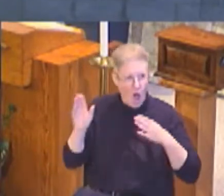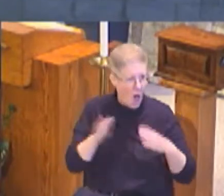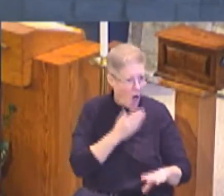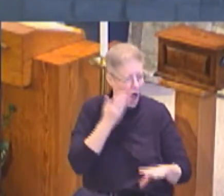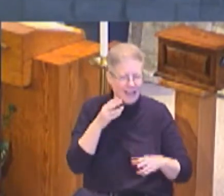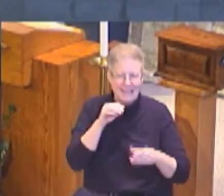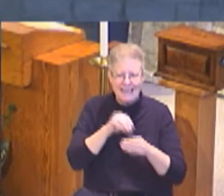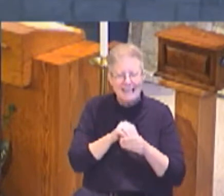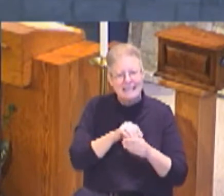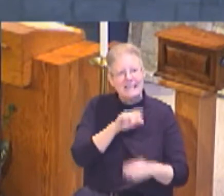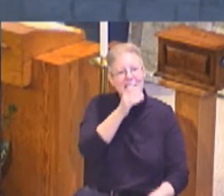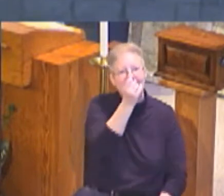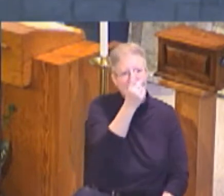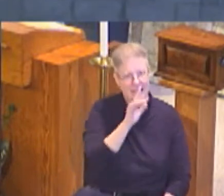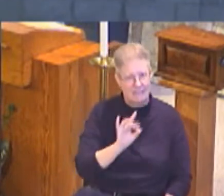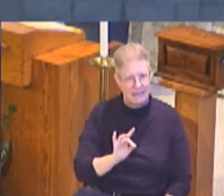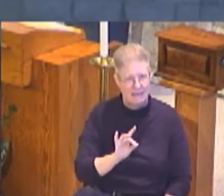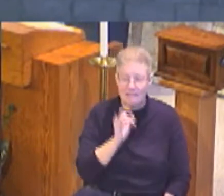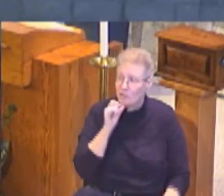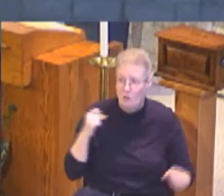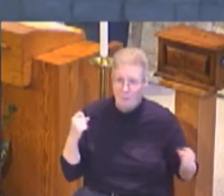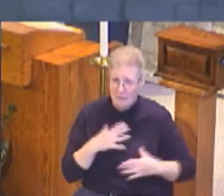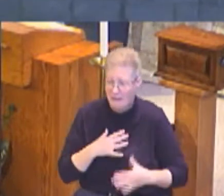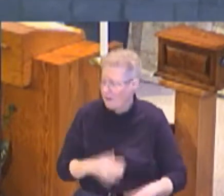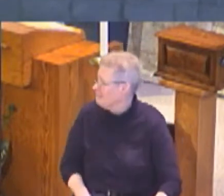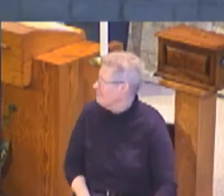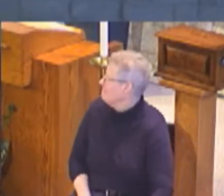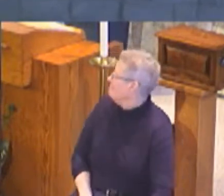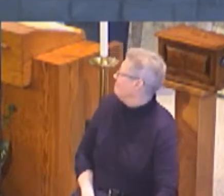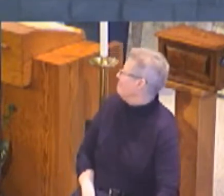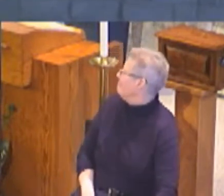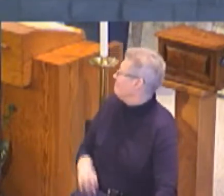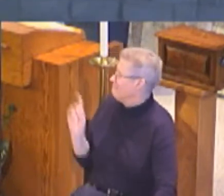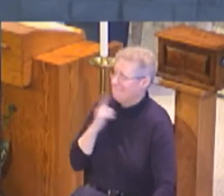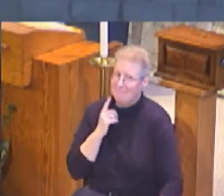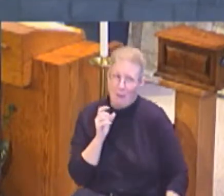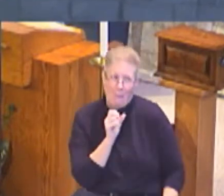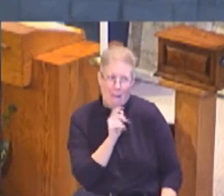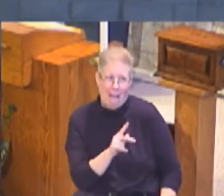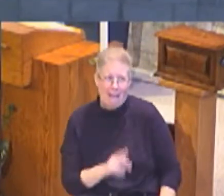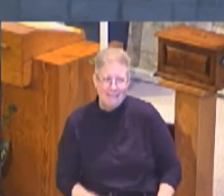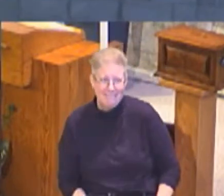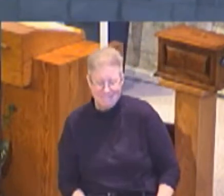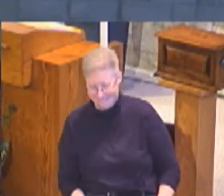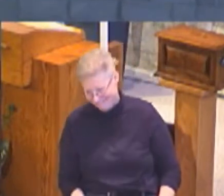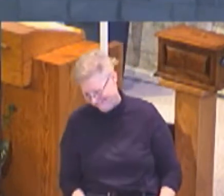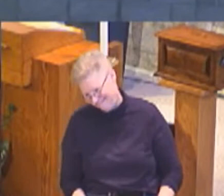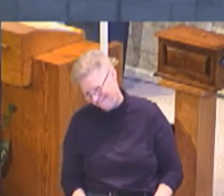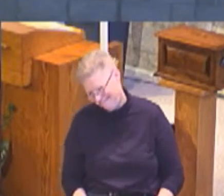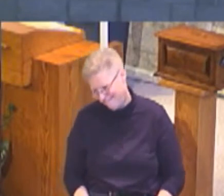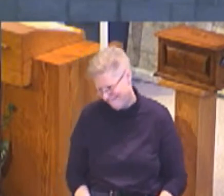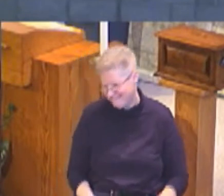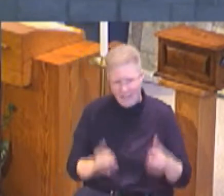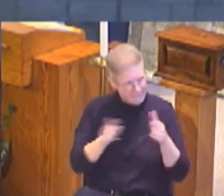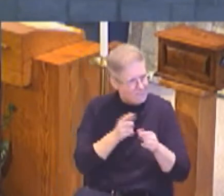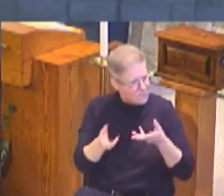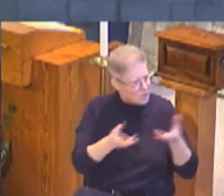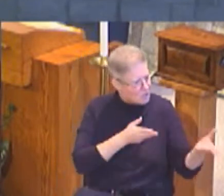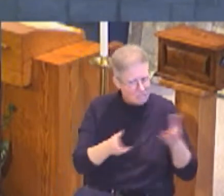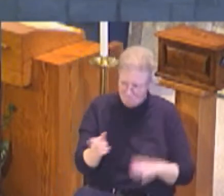Don't be scared. Okay. It's great. They got it the first service, didn't